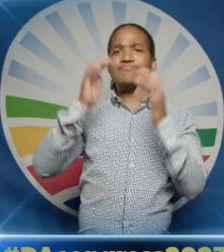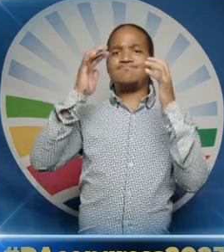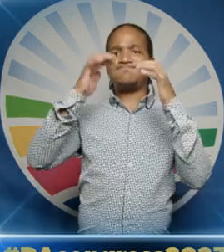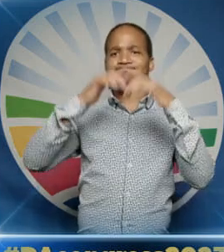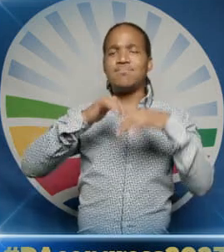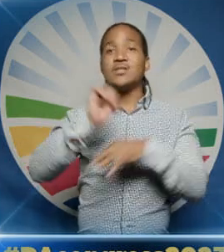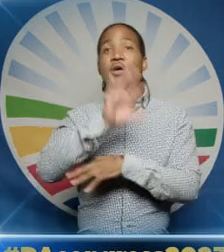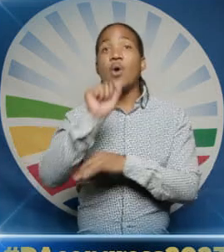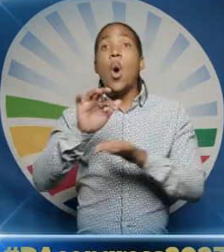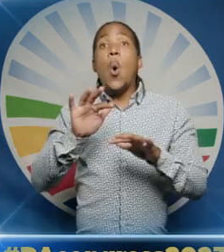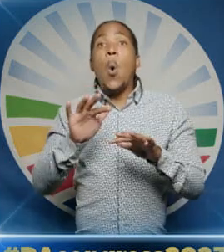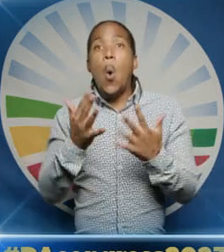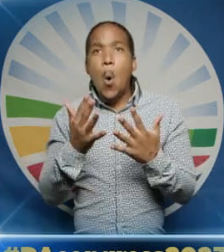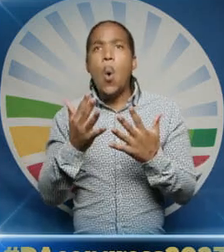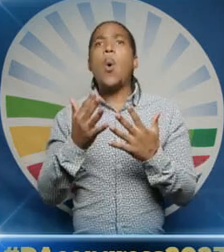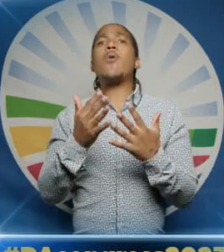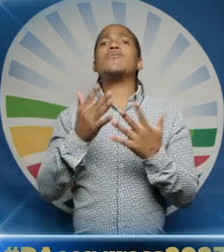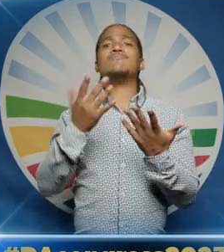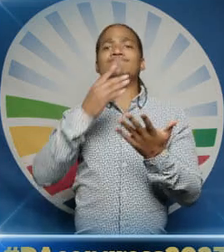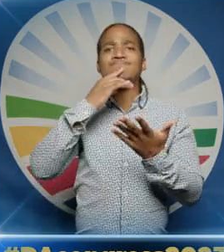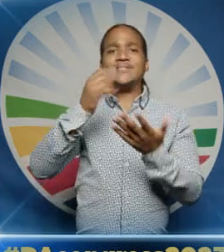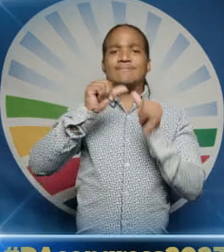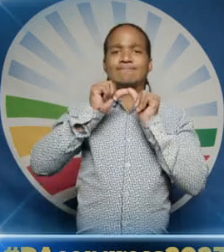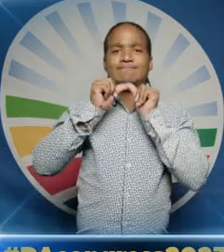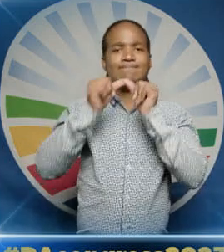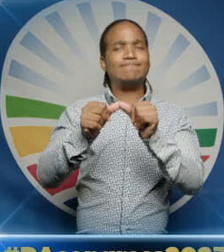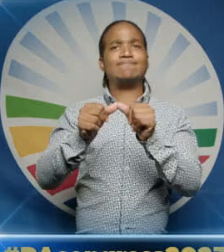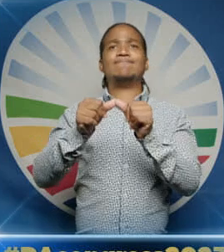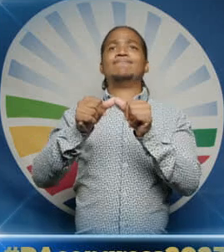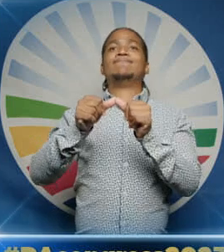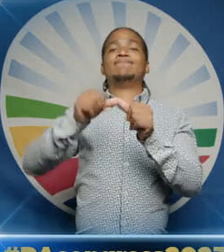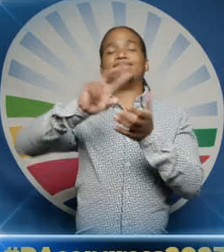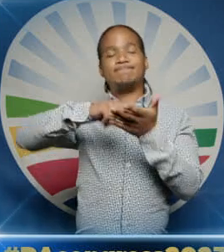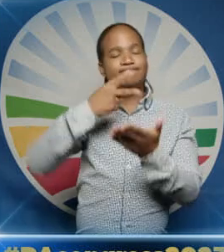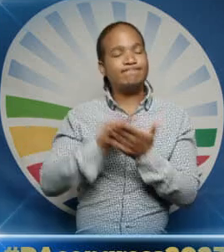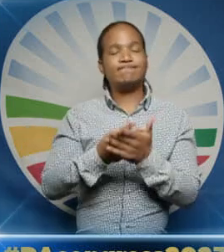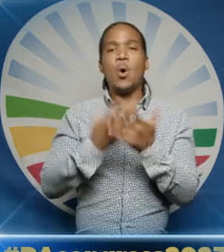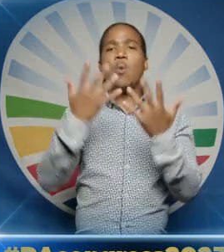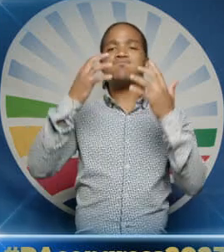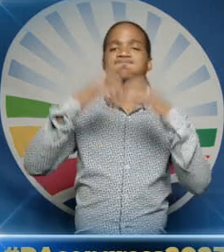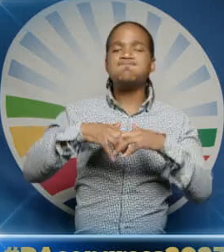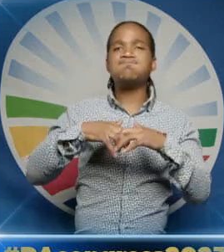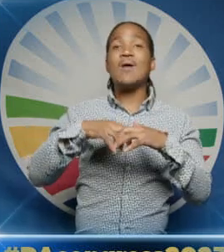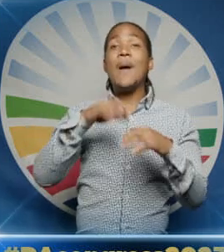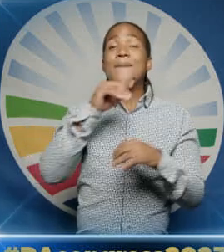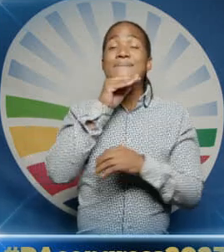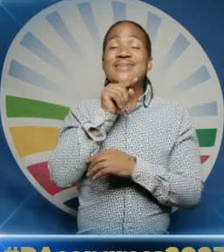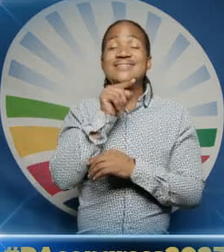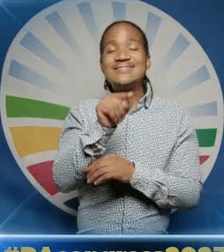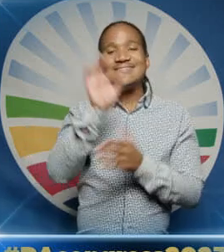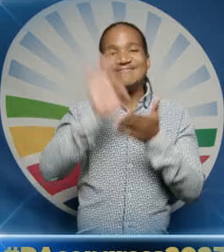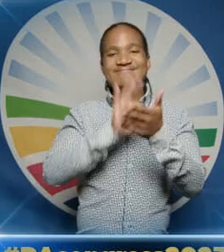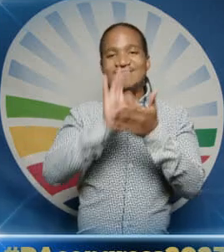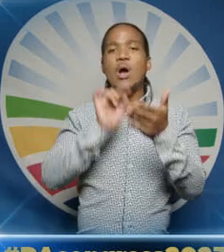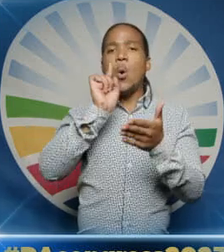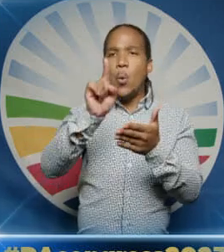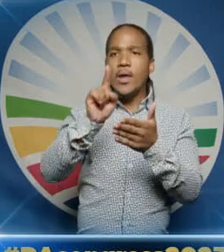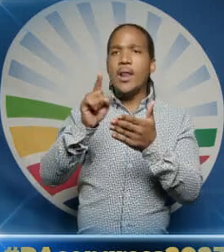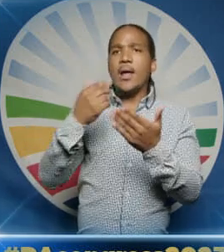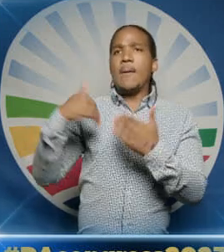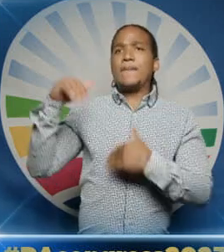that stemmed the free fall. It will be the election that brought to life the promise of